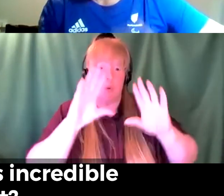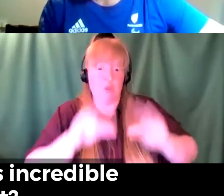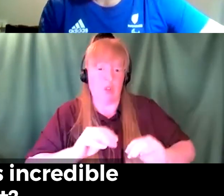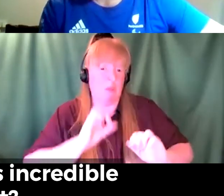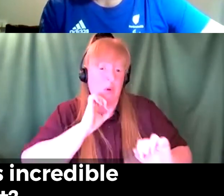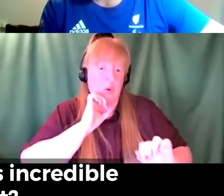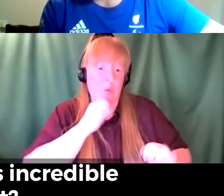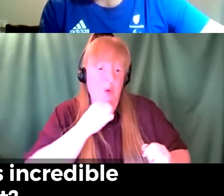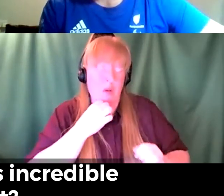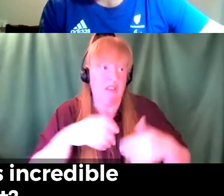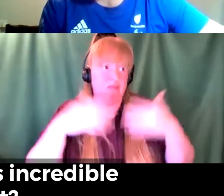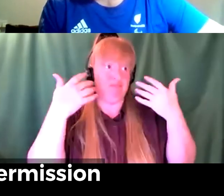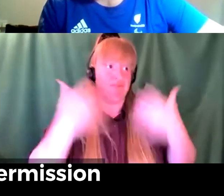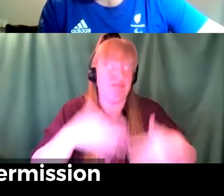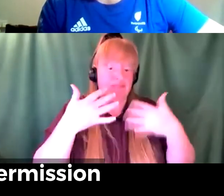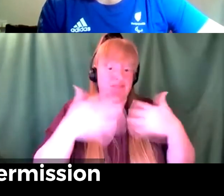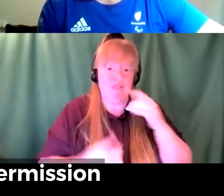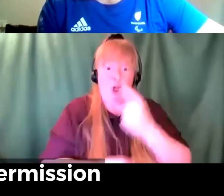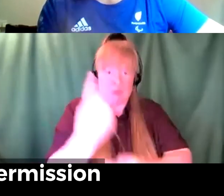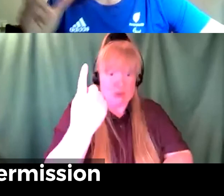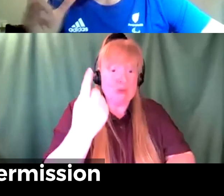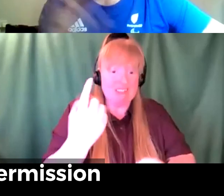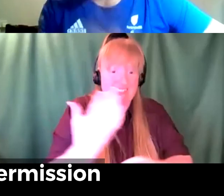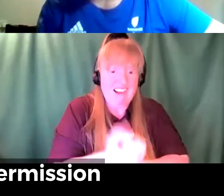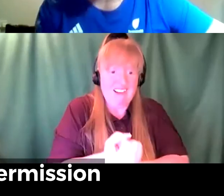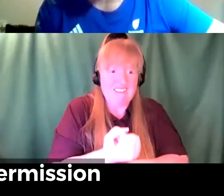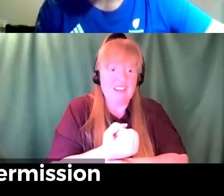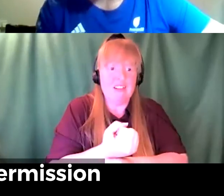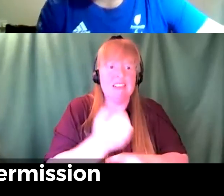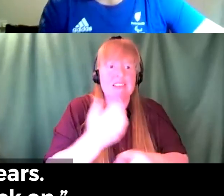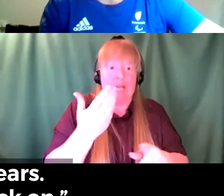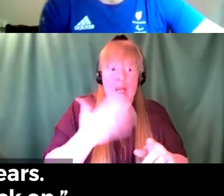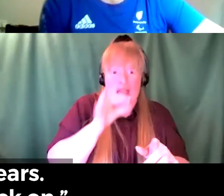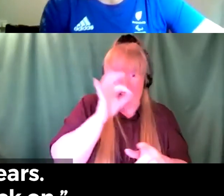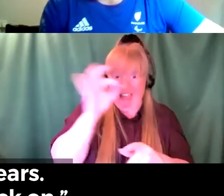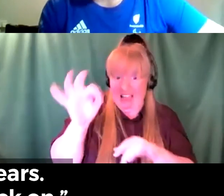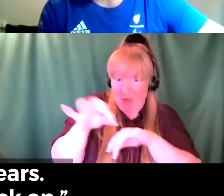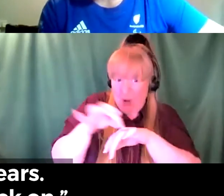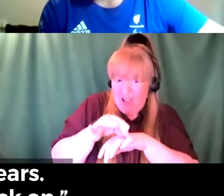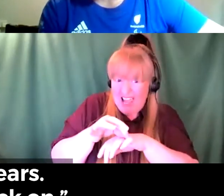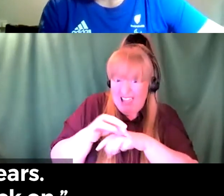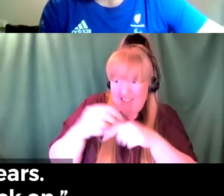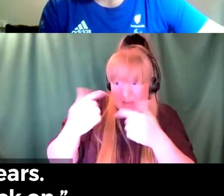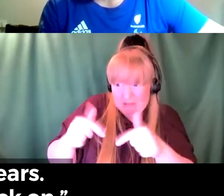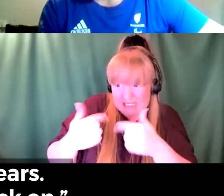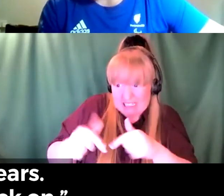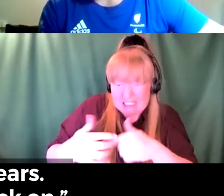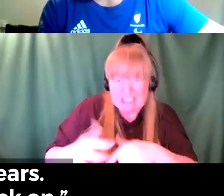incredible opportunity that I've got? So I did have to ask my wife's permission, but she said, well, it's only 3 years. What's wrong with you? Crack